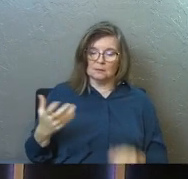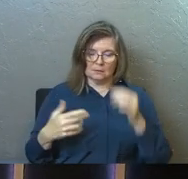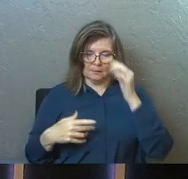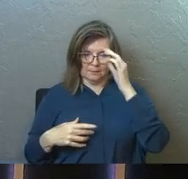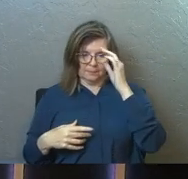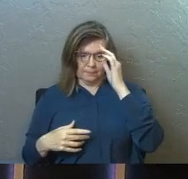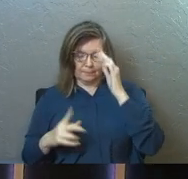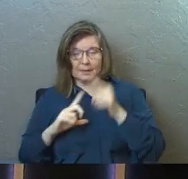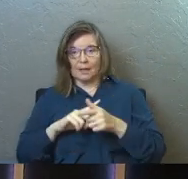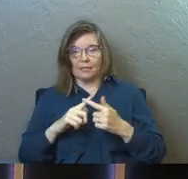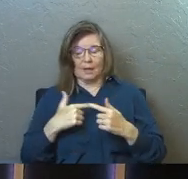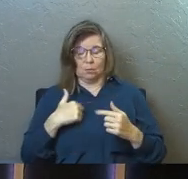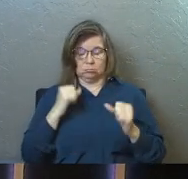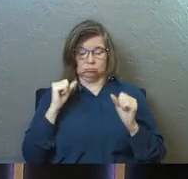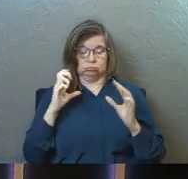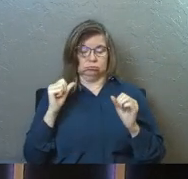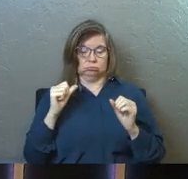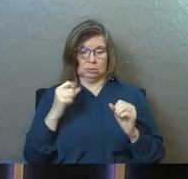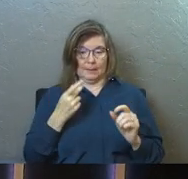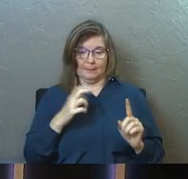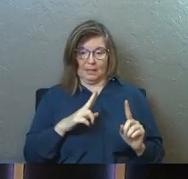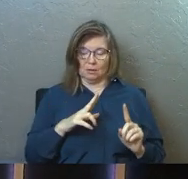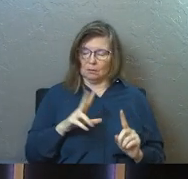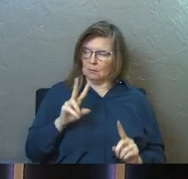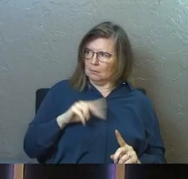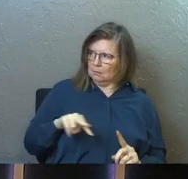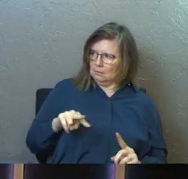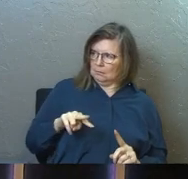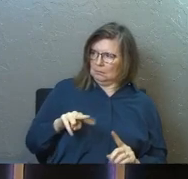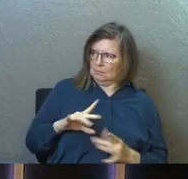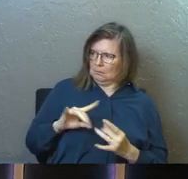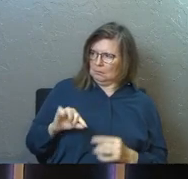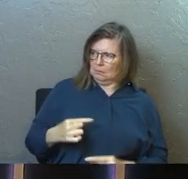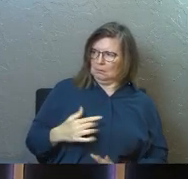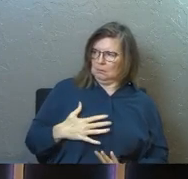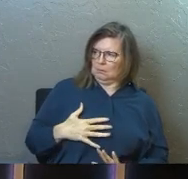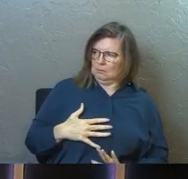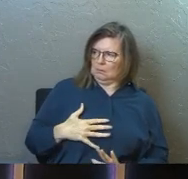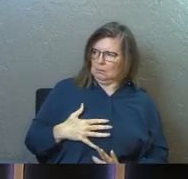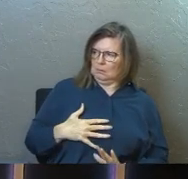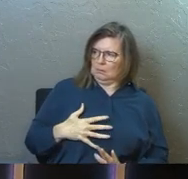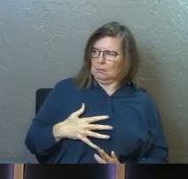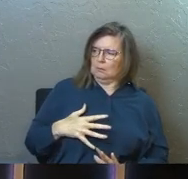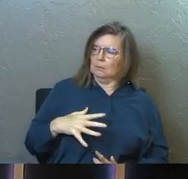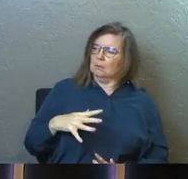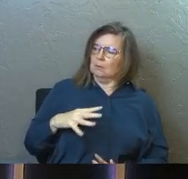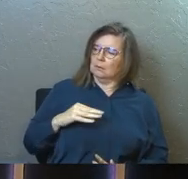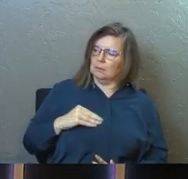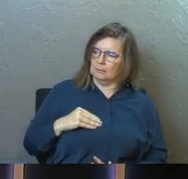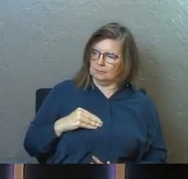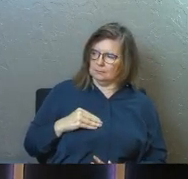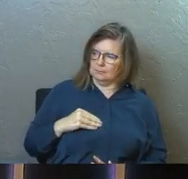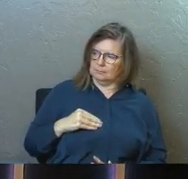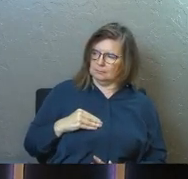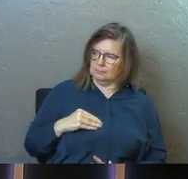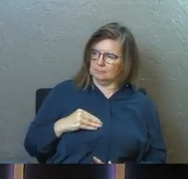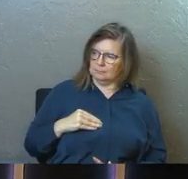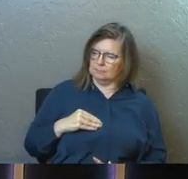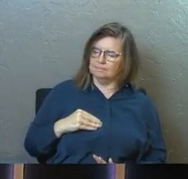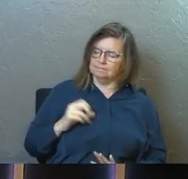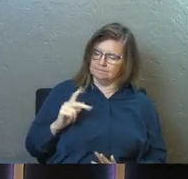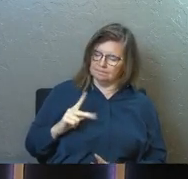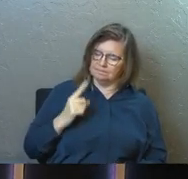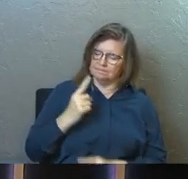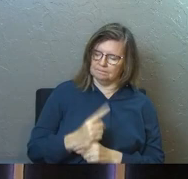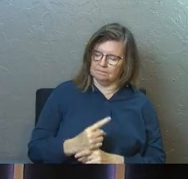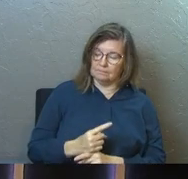And then what blows my mind is that Peter listened. And that this whole scene ends well. And I'm not going to